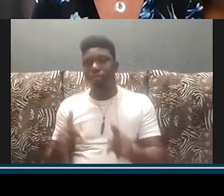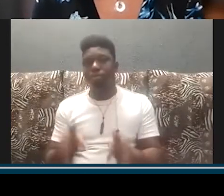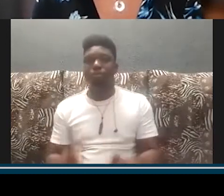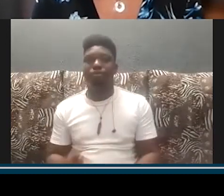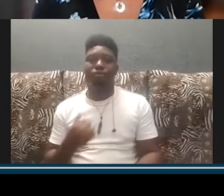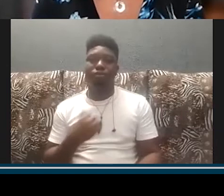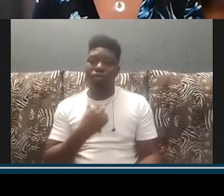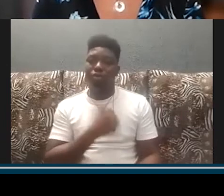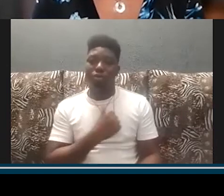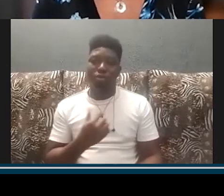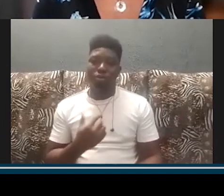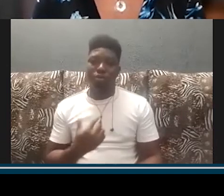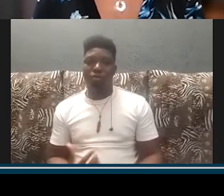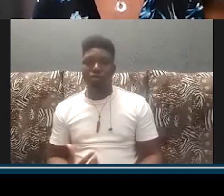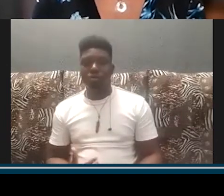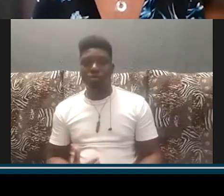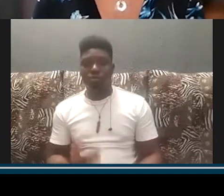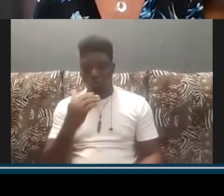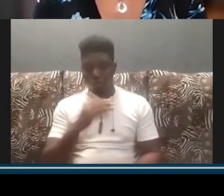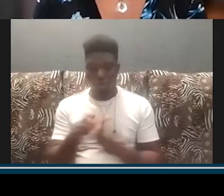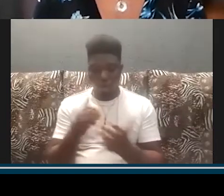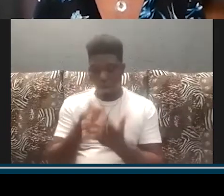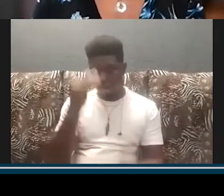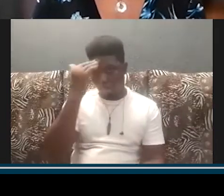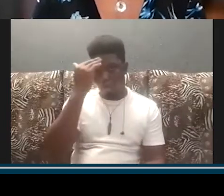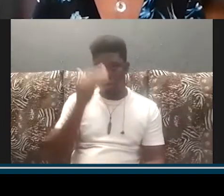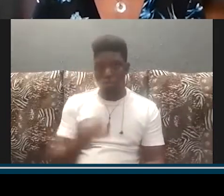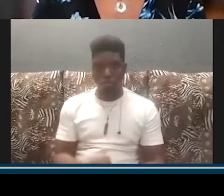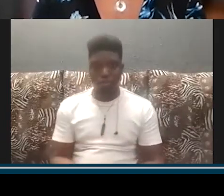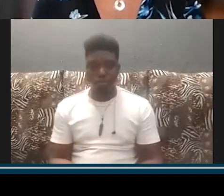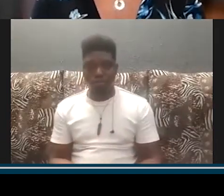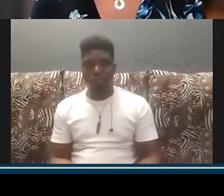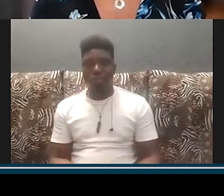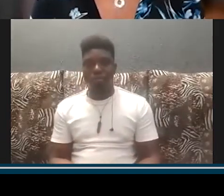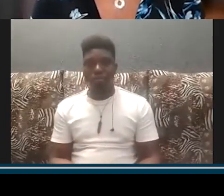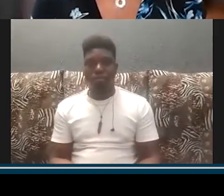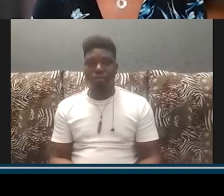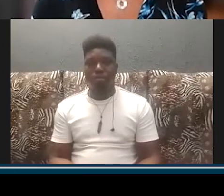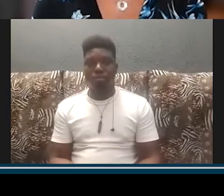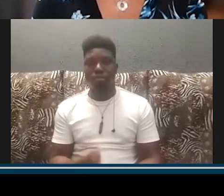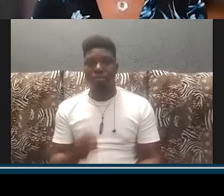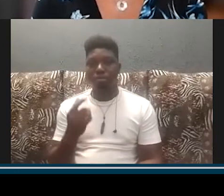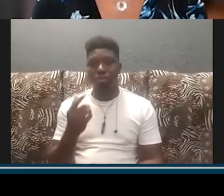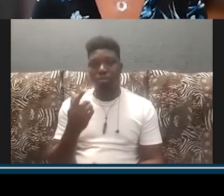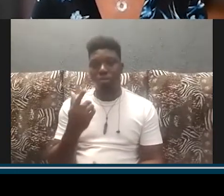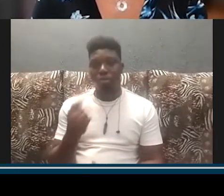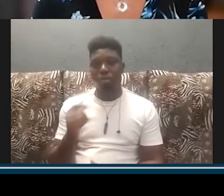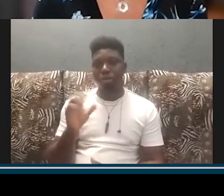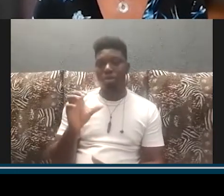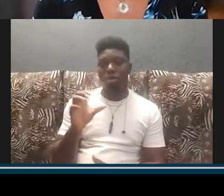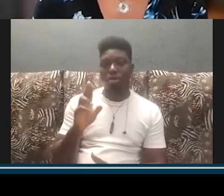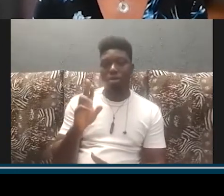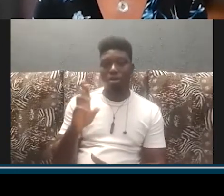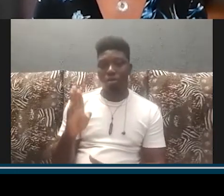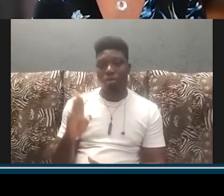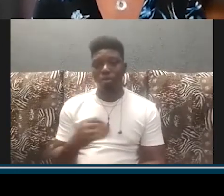know that moms with strollers use curb cuts. We all know that the UPS guy used curb cuts, right? So the point is, anything